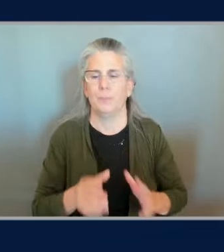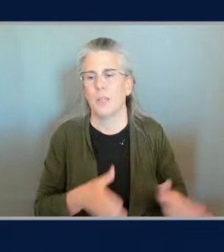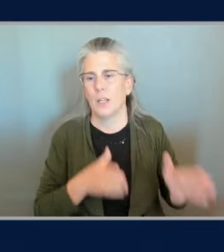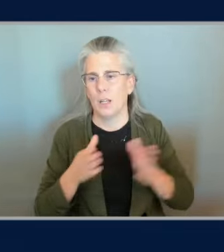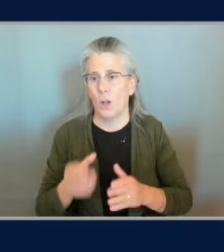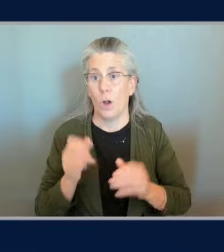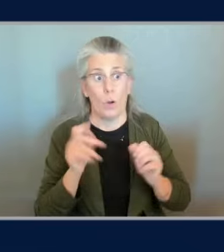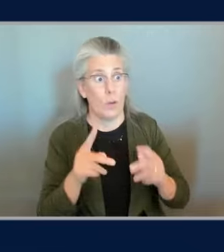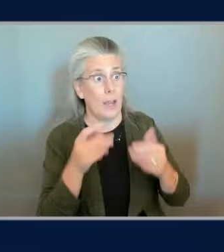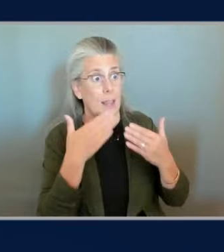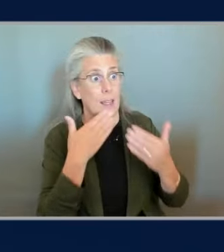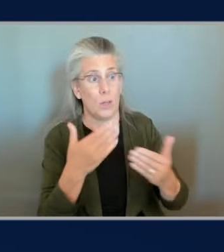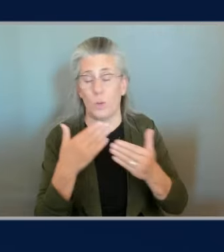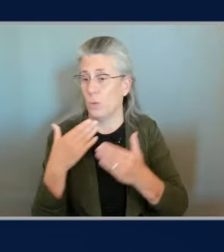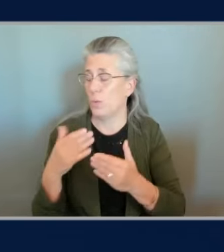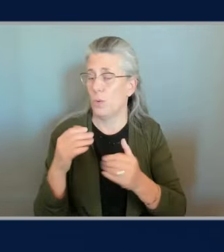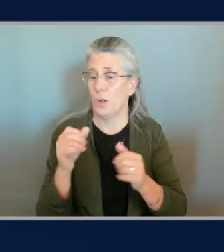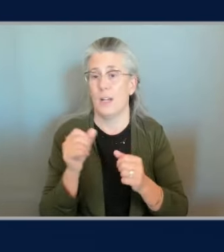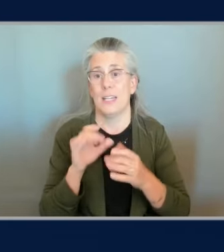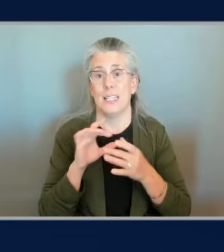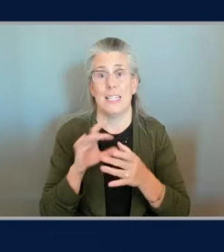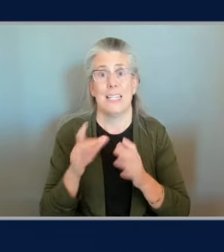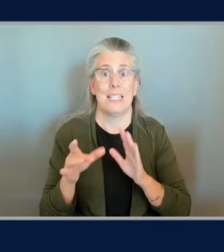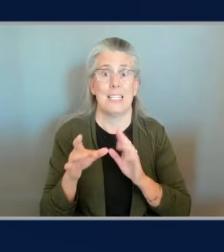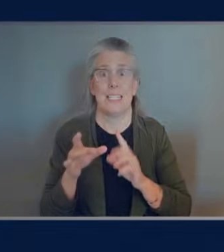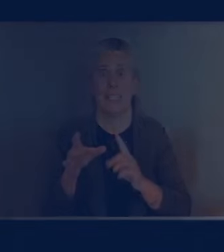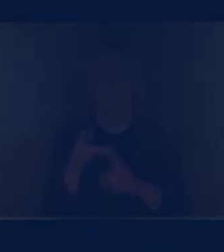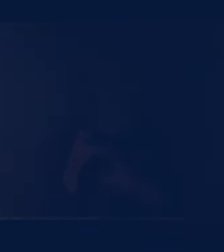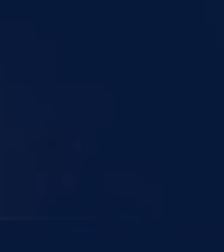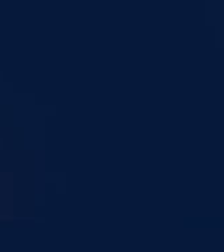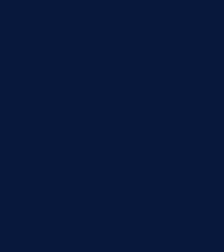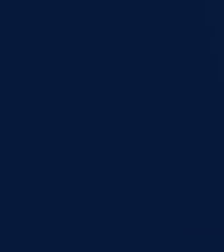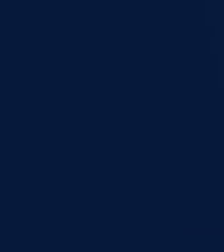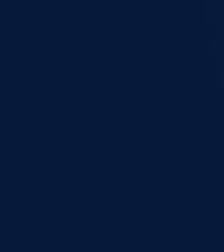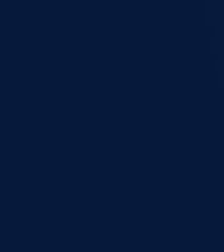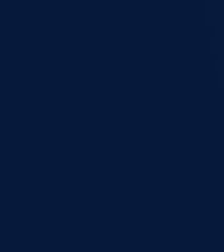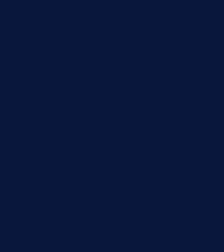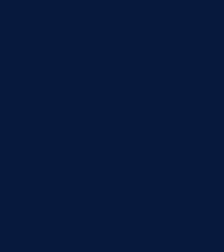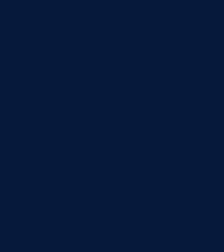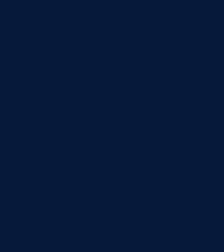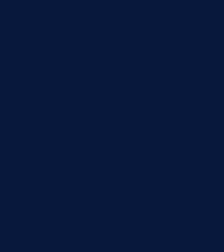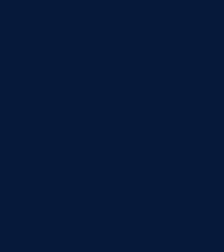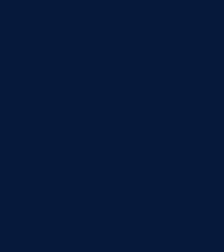of stick around because we will be back with more you